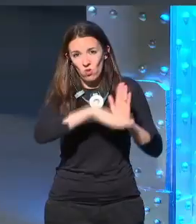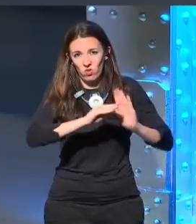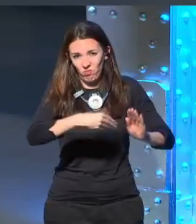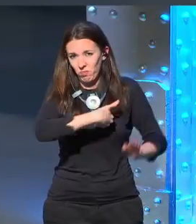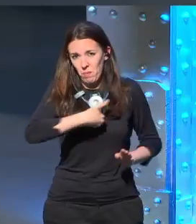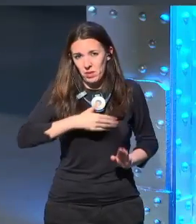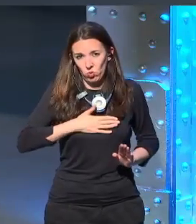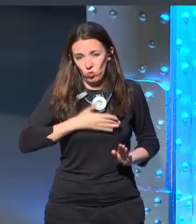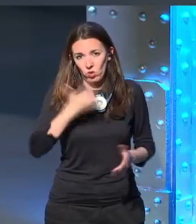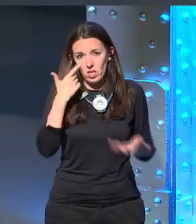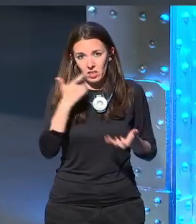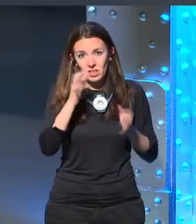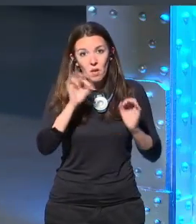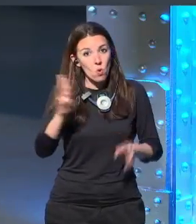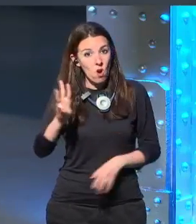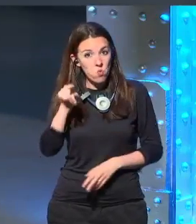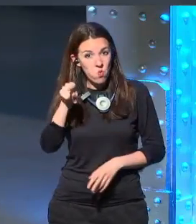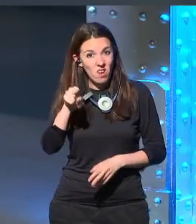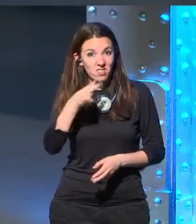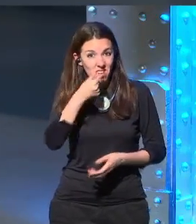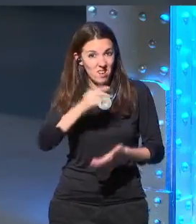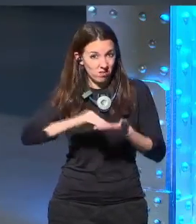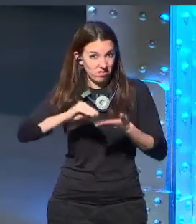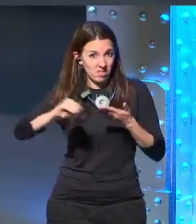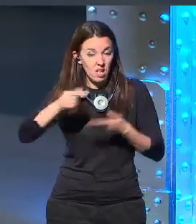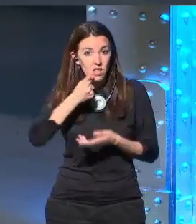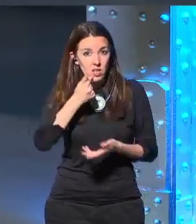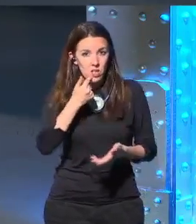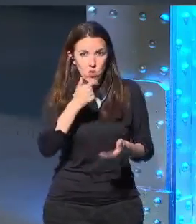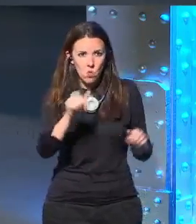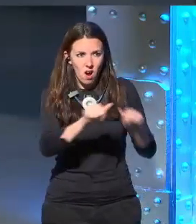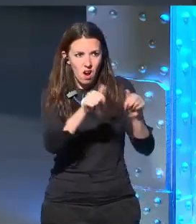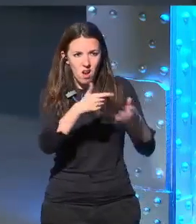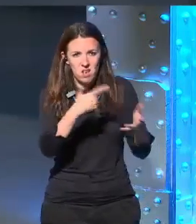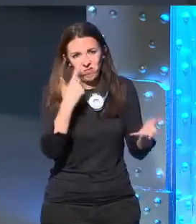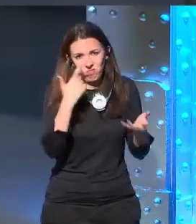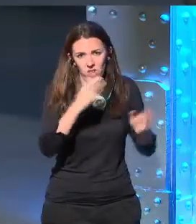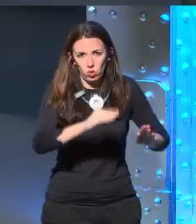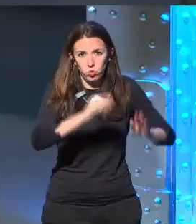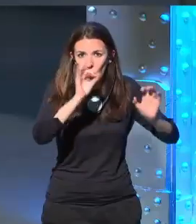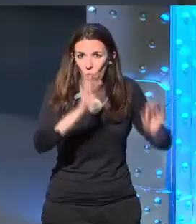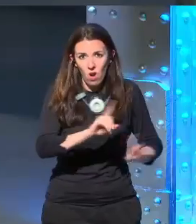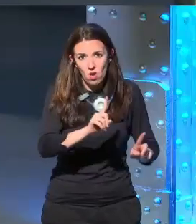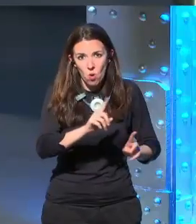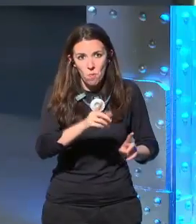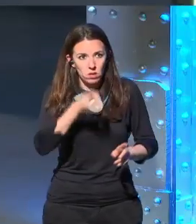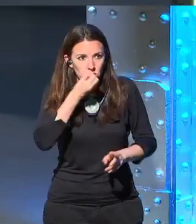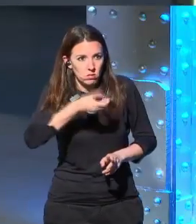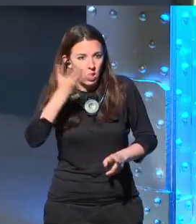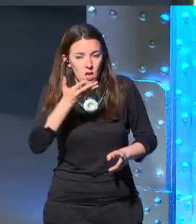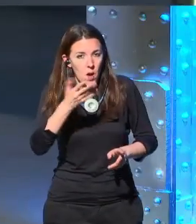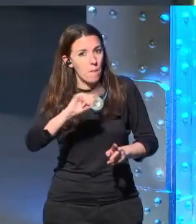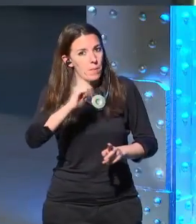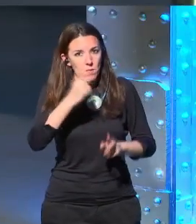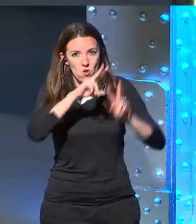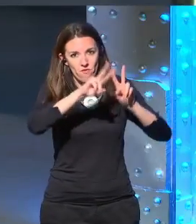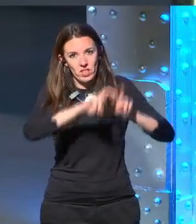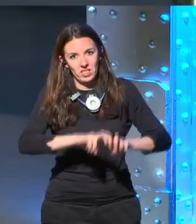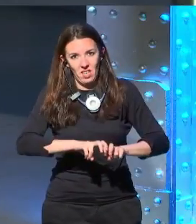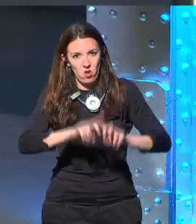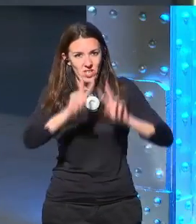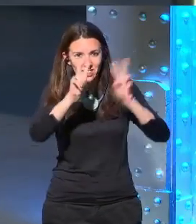will be known mostly as an artist, but as Walter supports, says his work wouldn't have been the same and wouldn't be the work of a